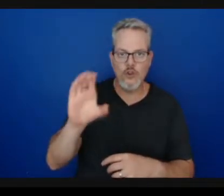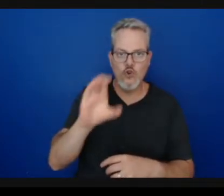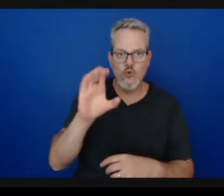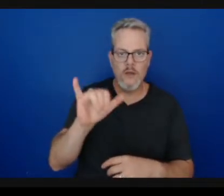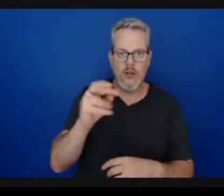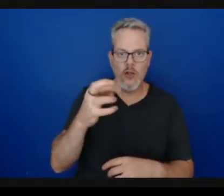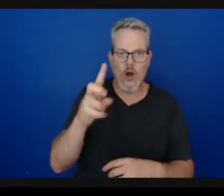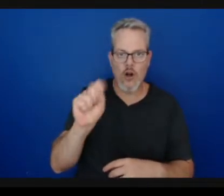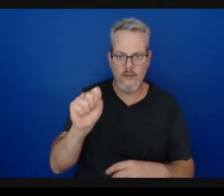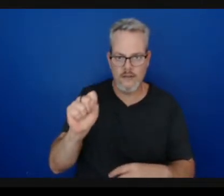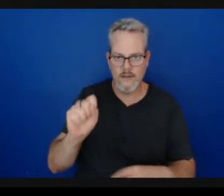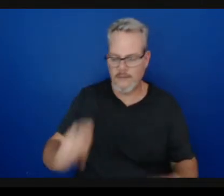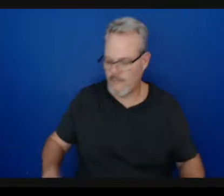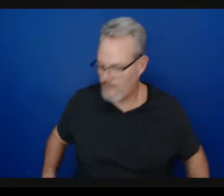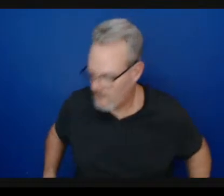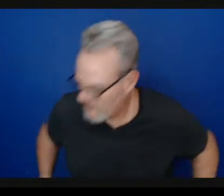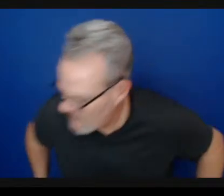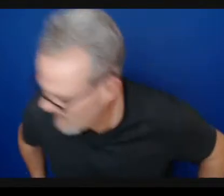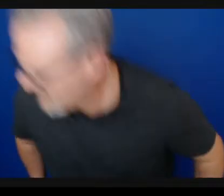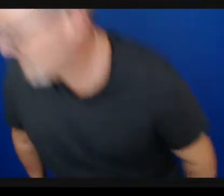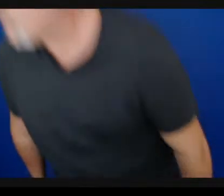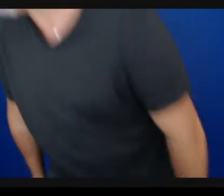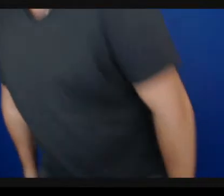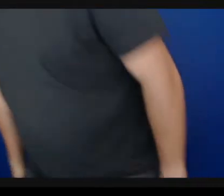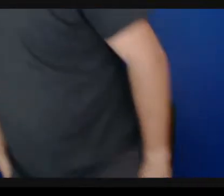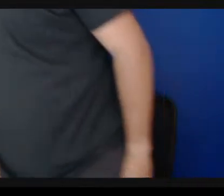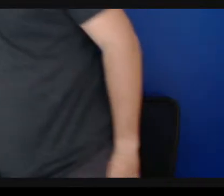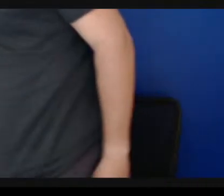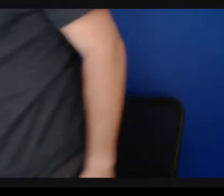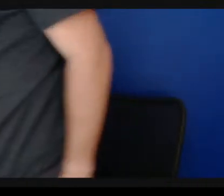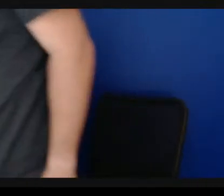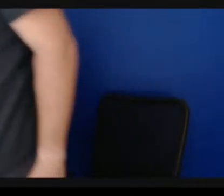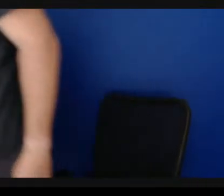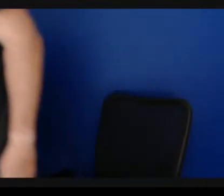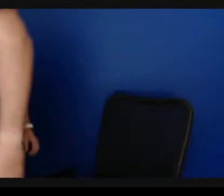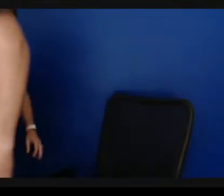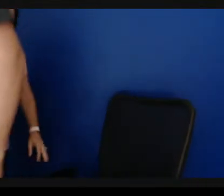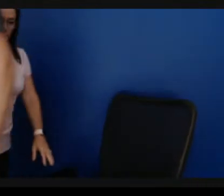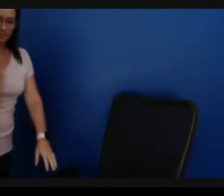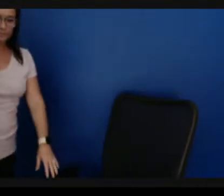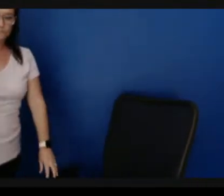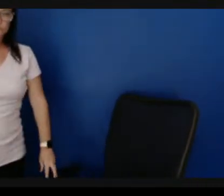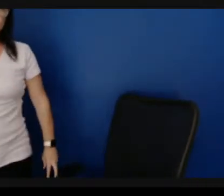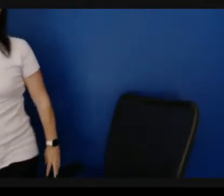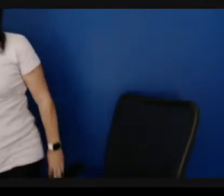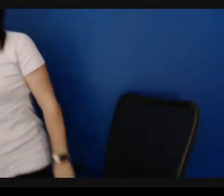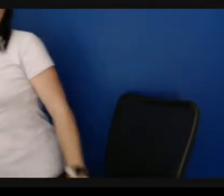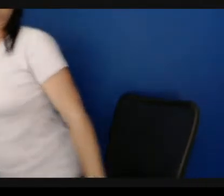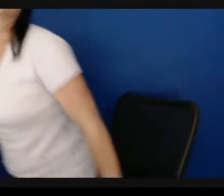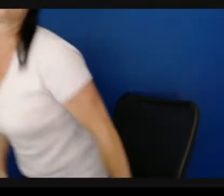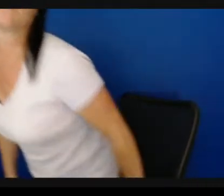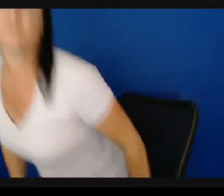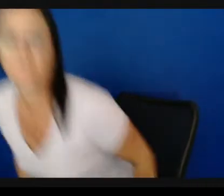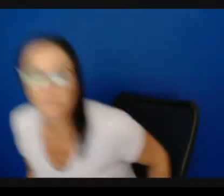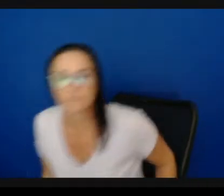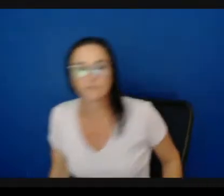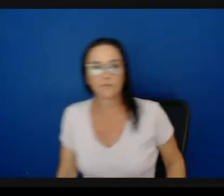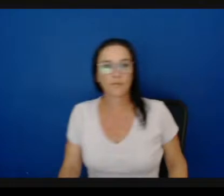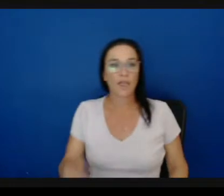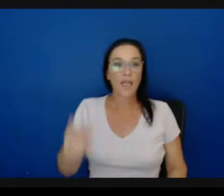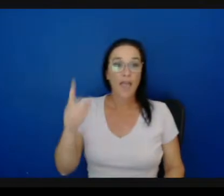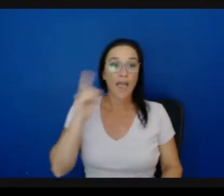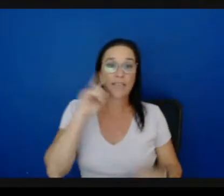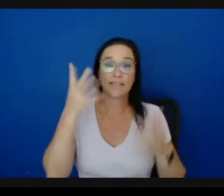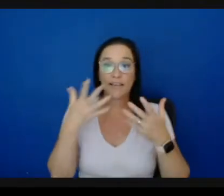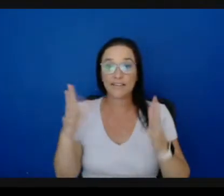maybe it was 40. Yes. Yeah. Cool. I think that does it for questions for right now, and we can go ahead